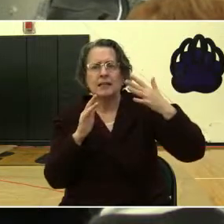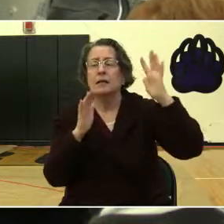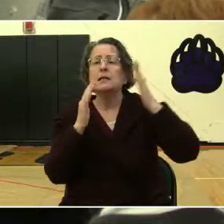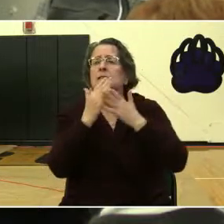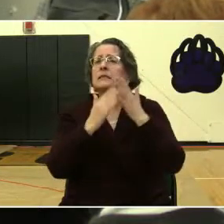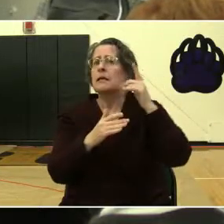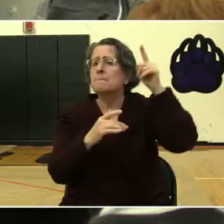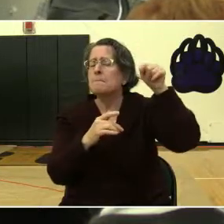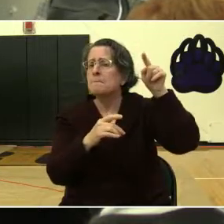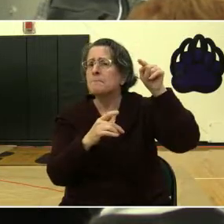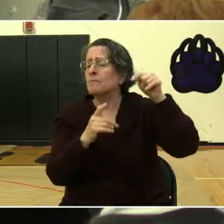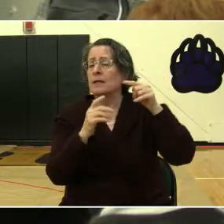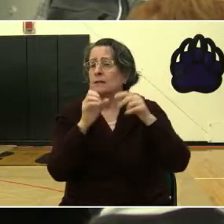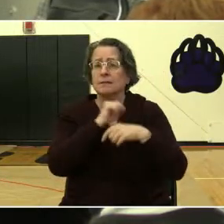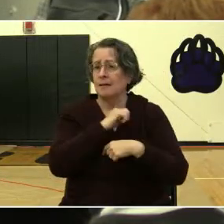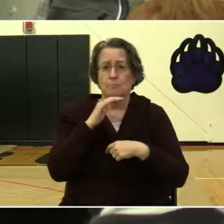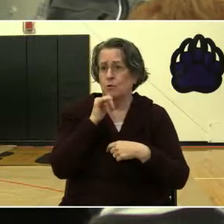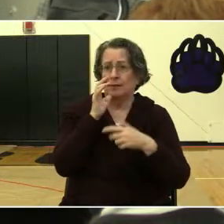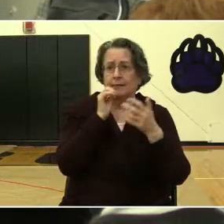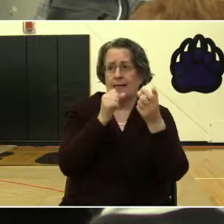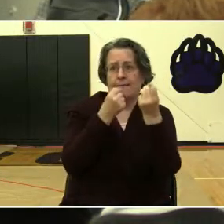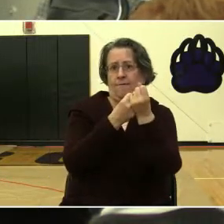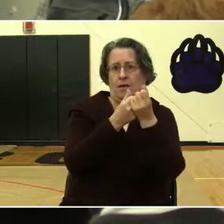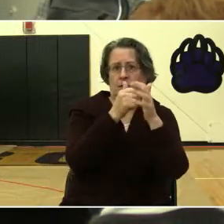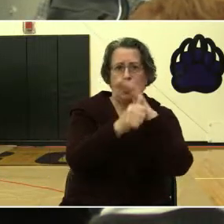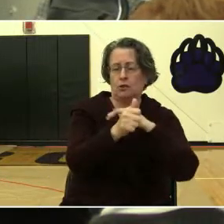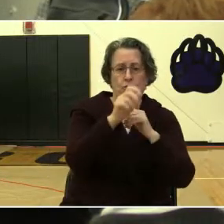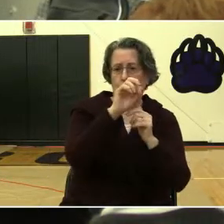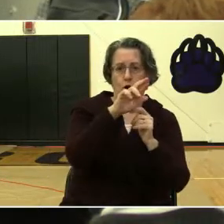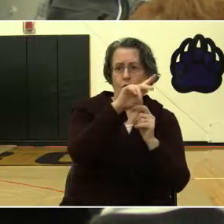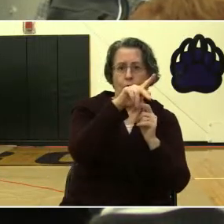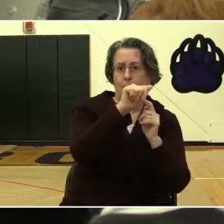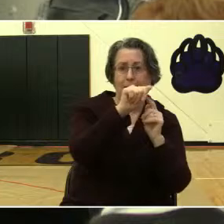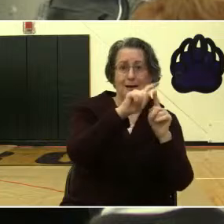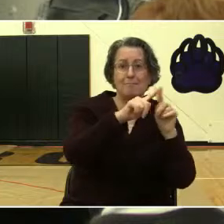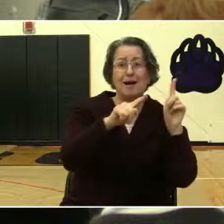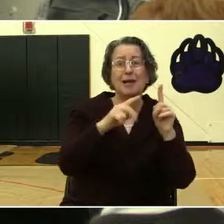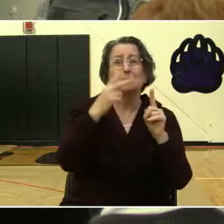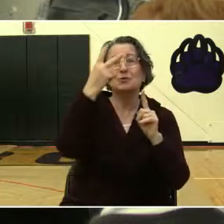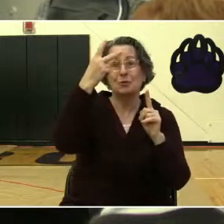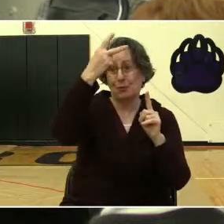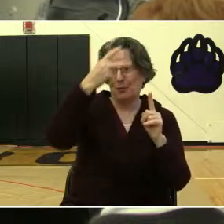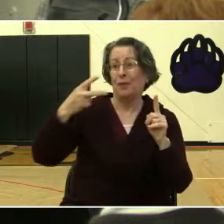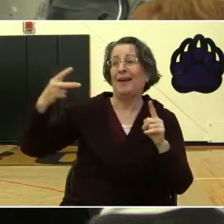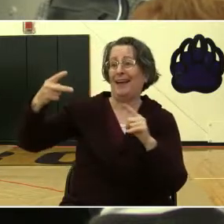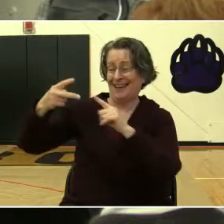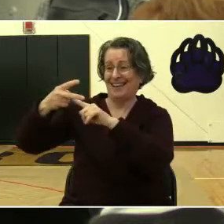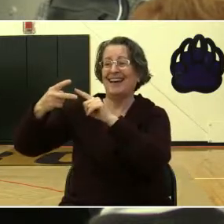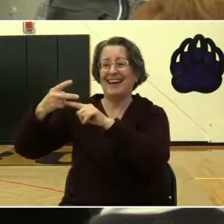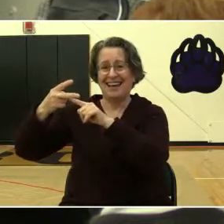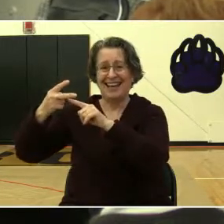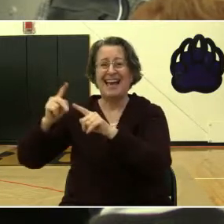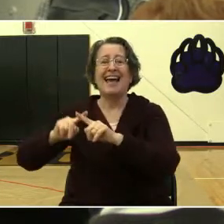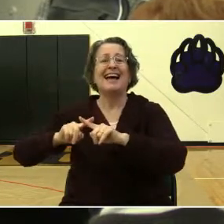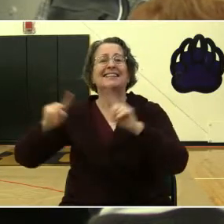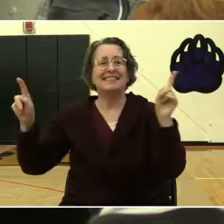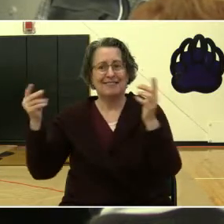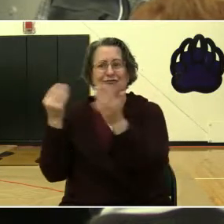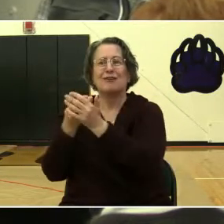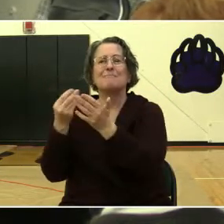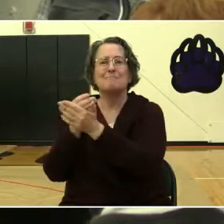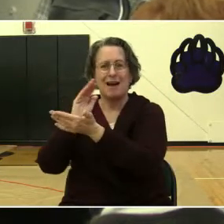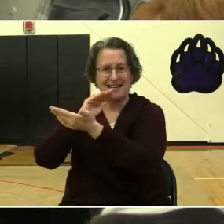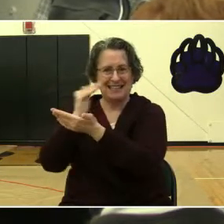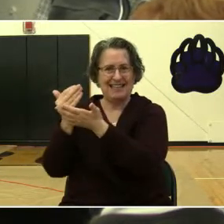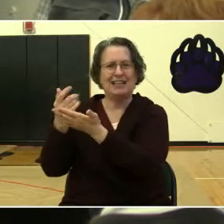process what we did do on Tuesday was fund two of those items um through another pot of money